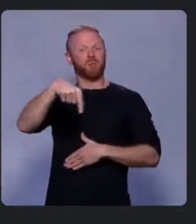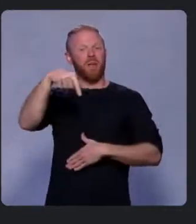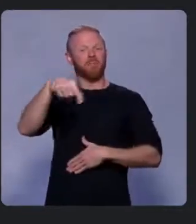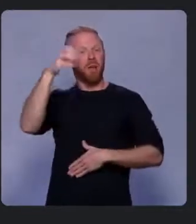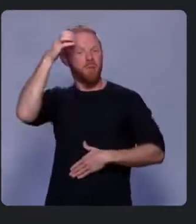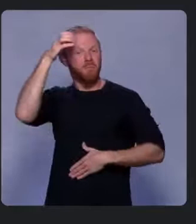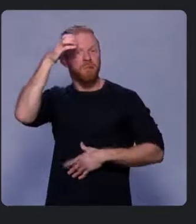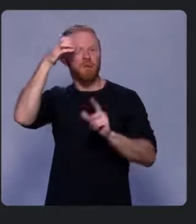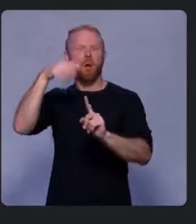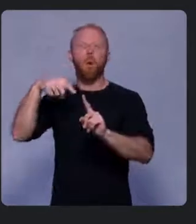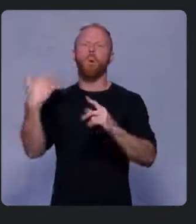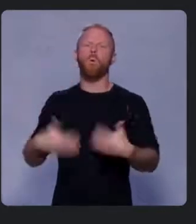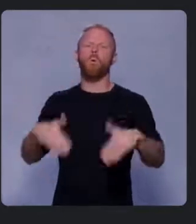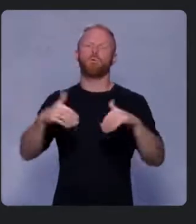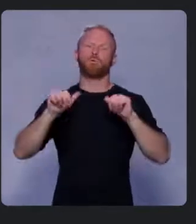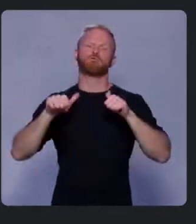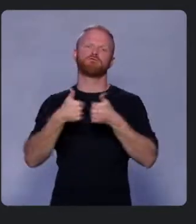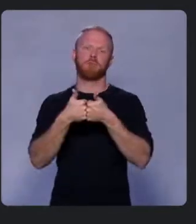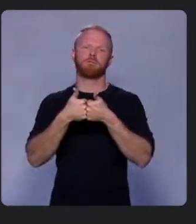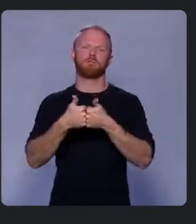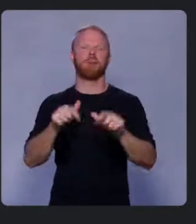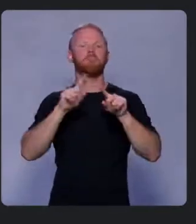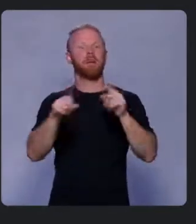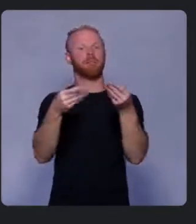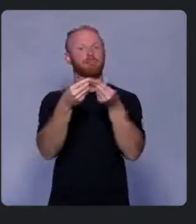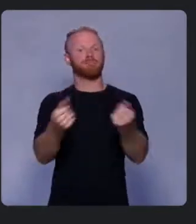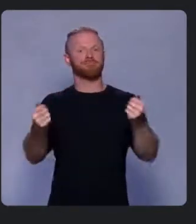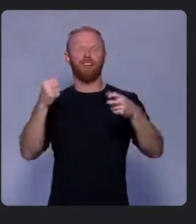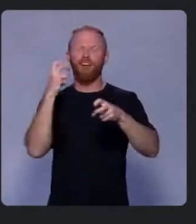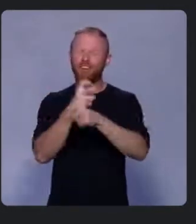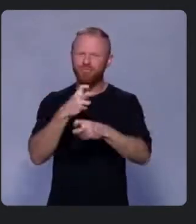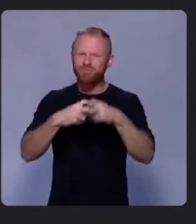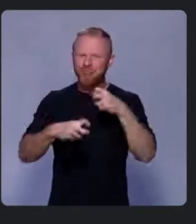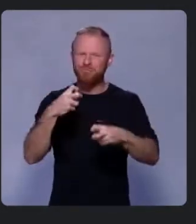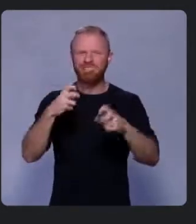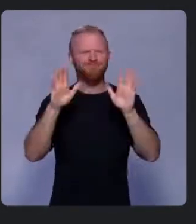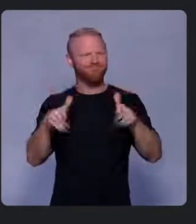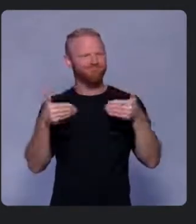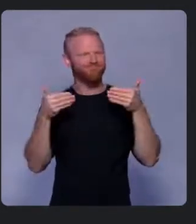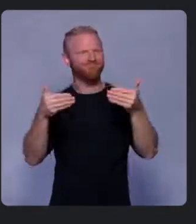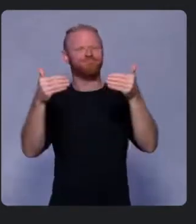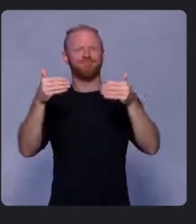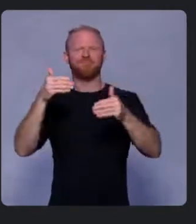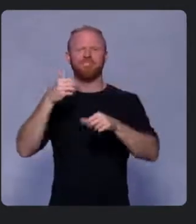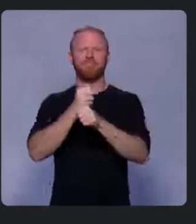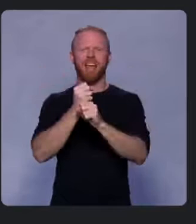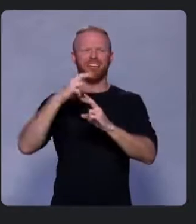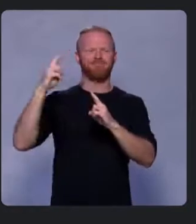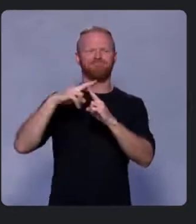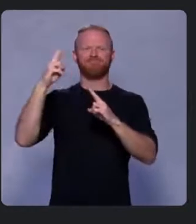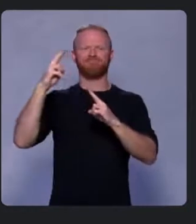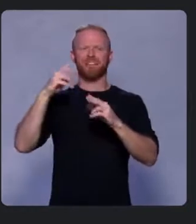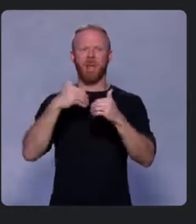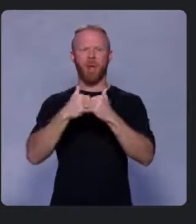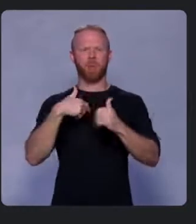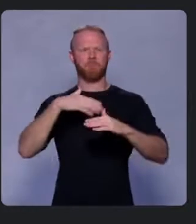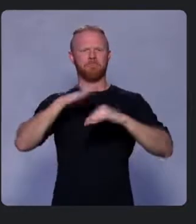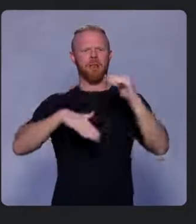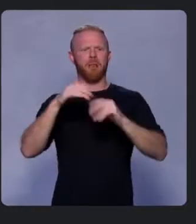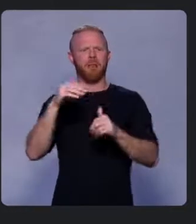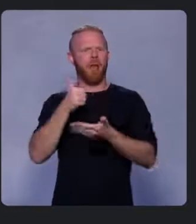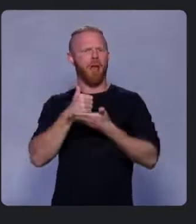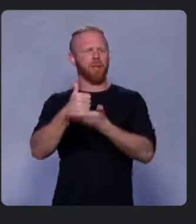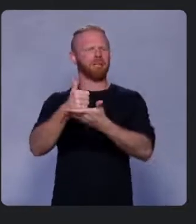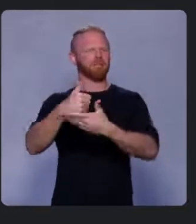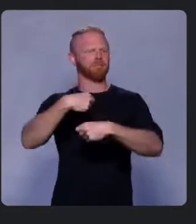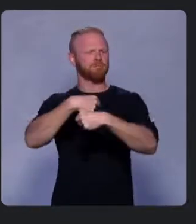challenging. But solving hard problems and advancing the state of the art is how we build the most helpful products. At